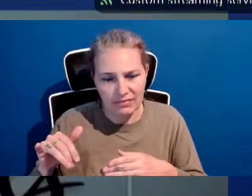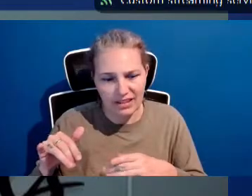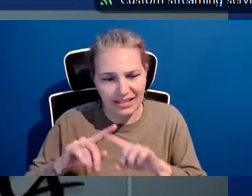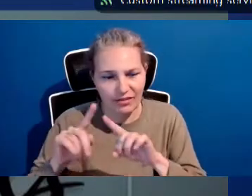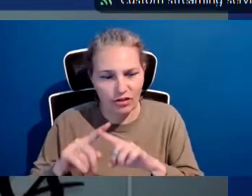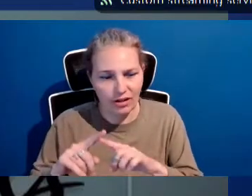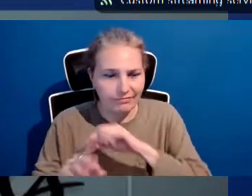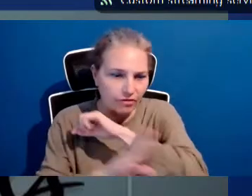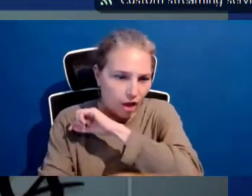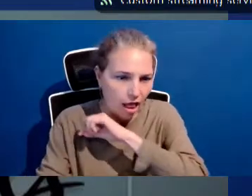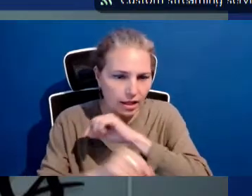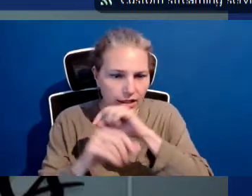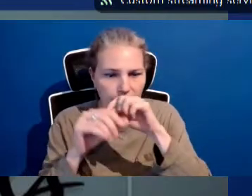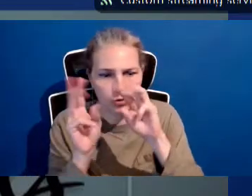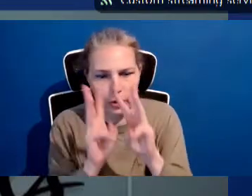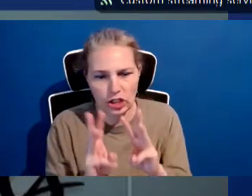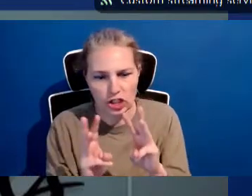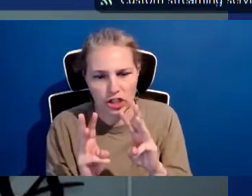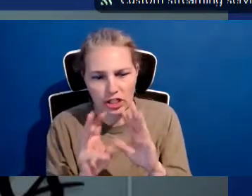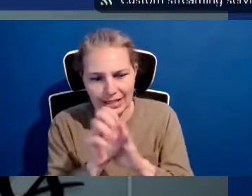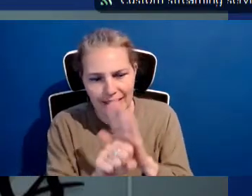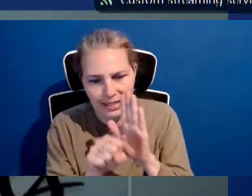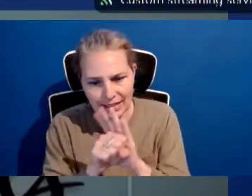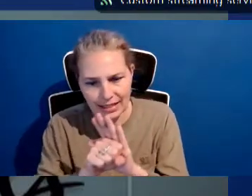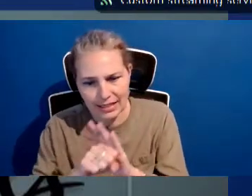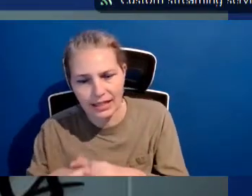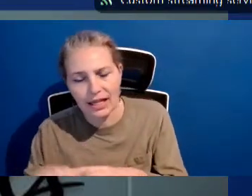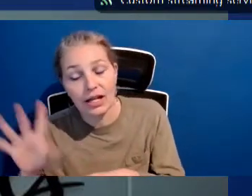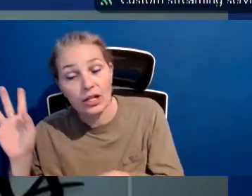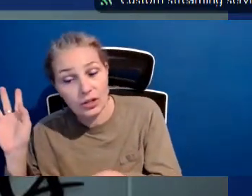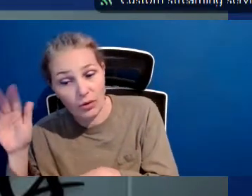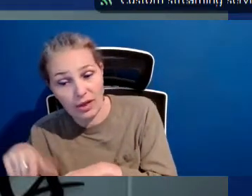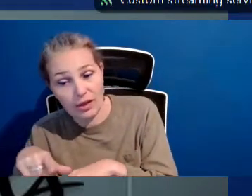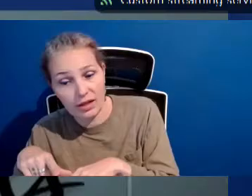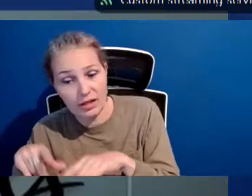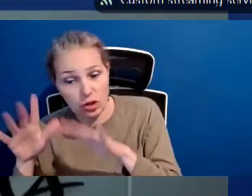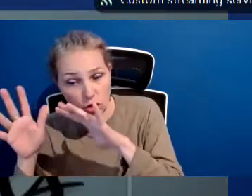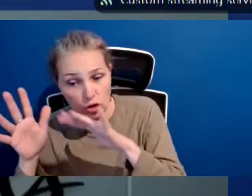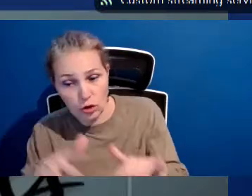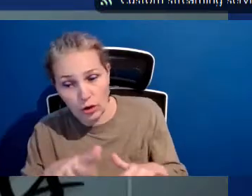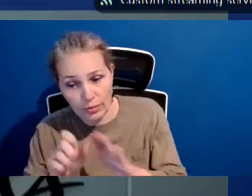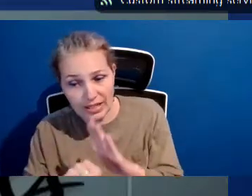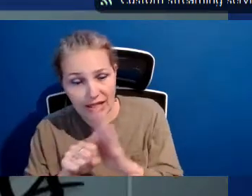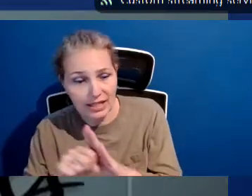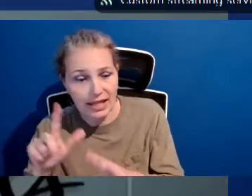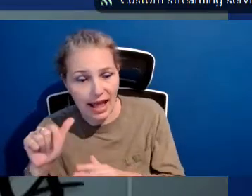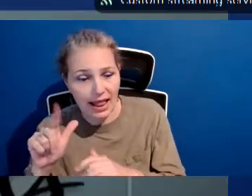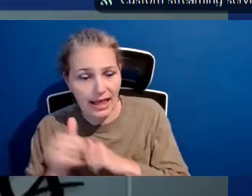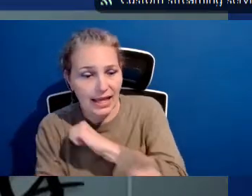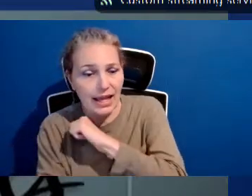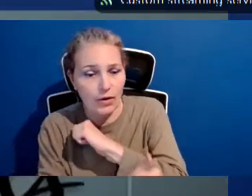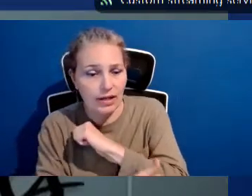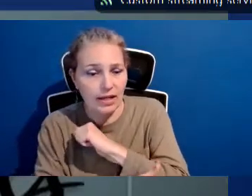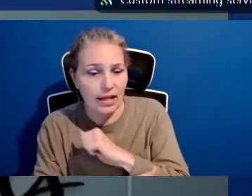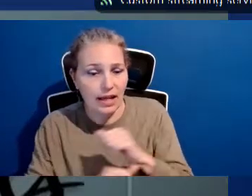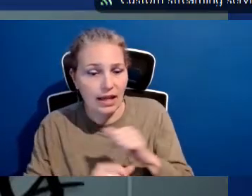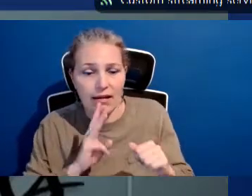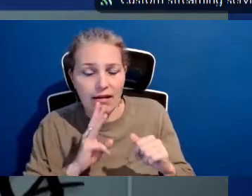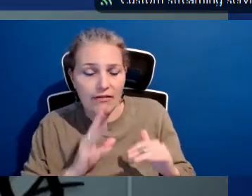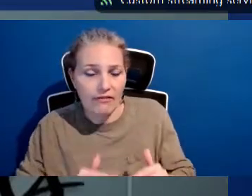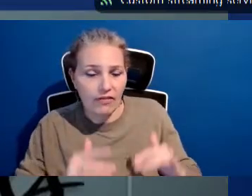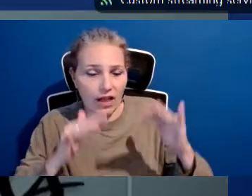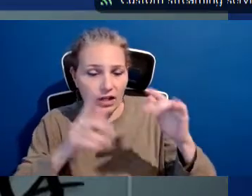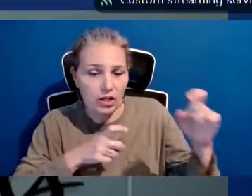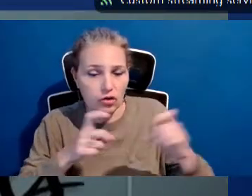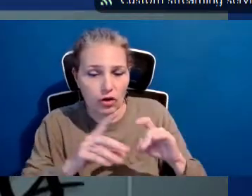season, the LA County Flood Control District will continue to maintain flood control infrastructure to protect communities from